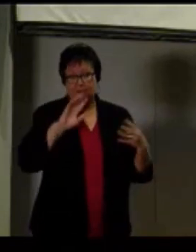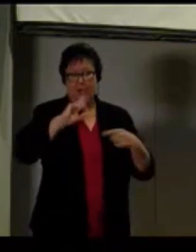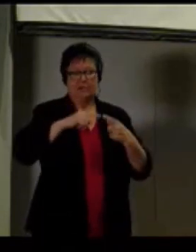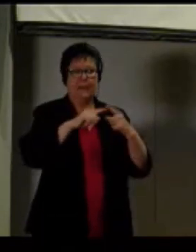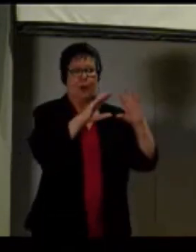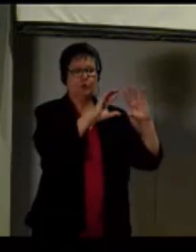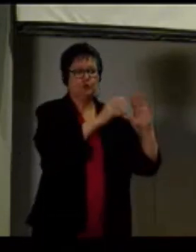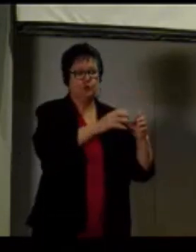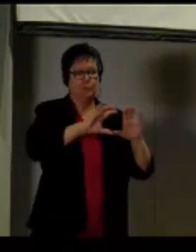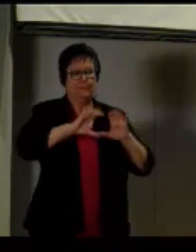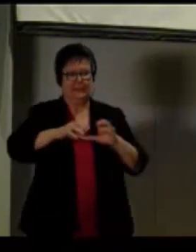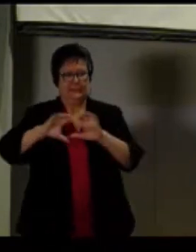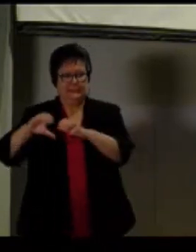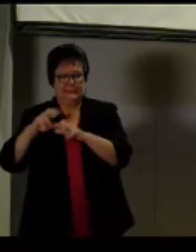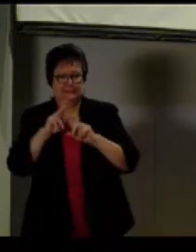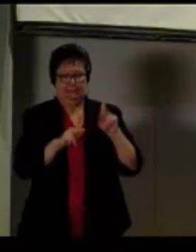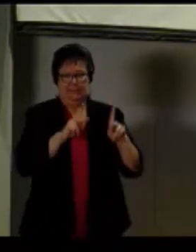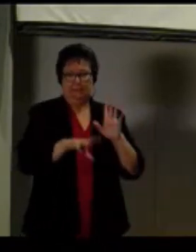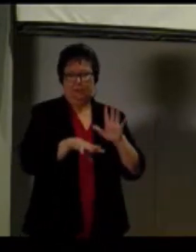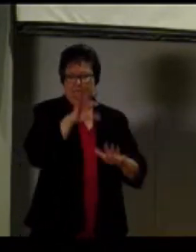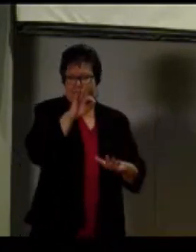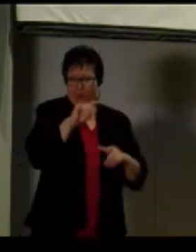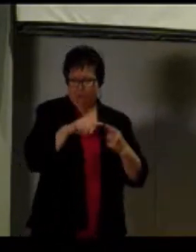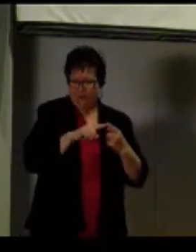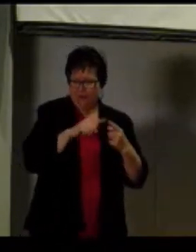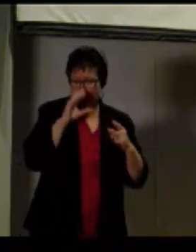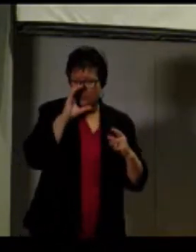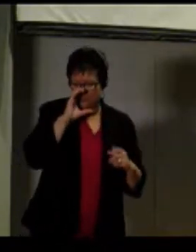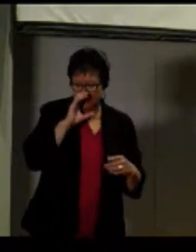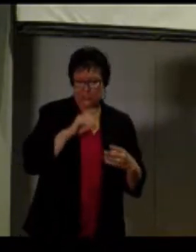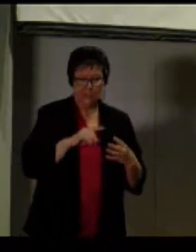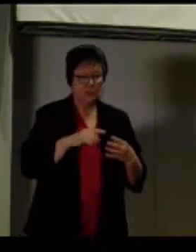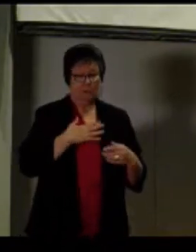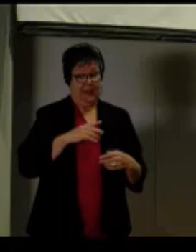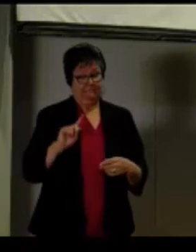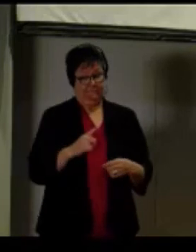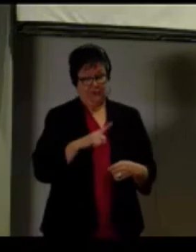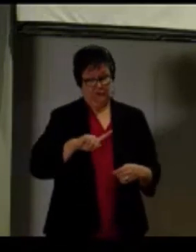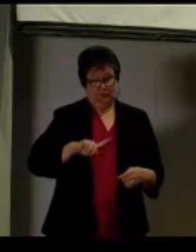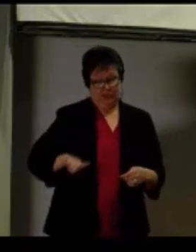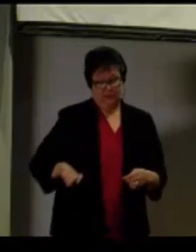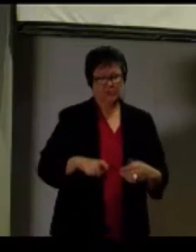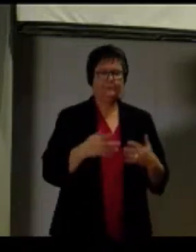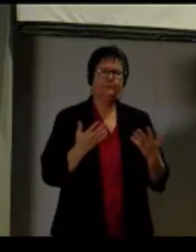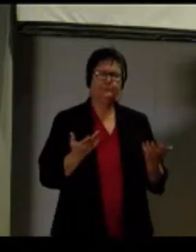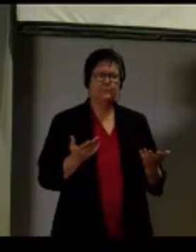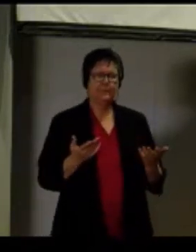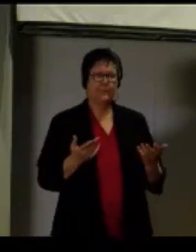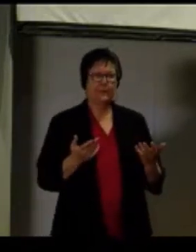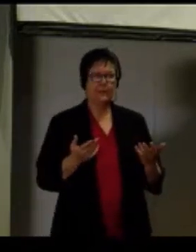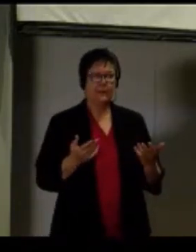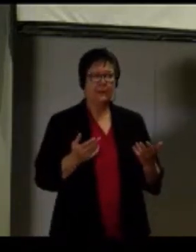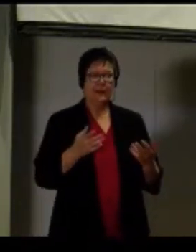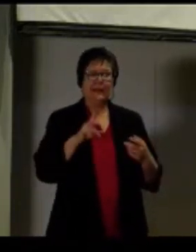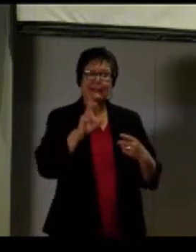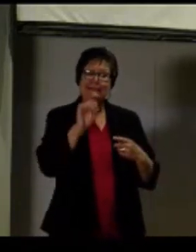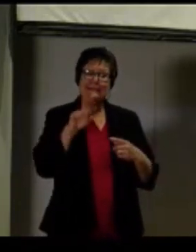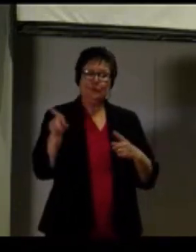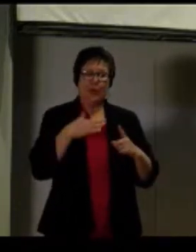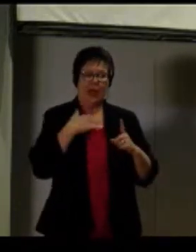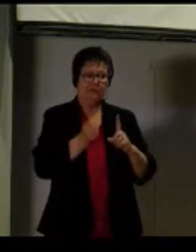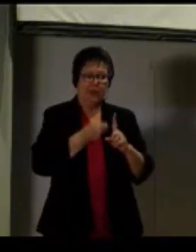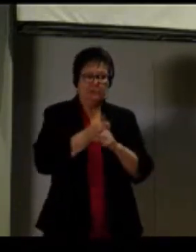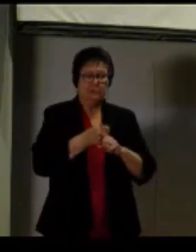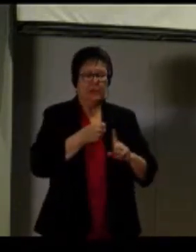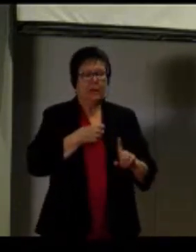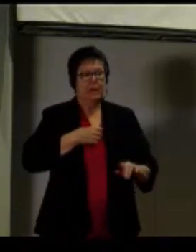that people found when they were searching. And the question I have for the first question is, was there an aha moment for